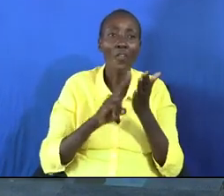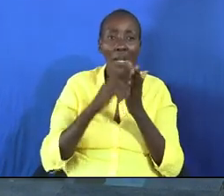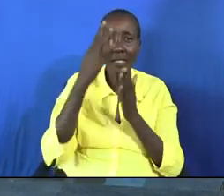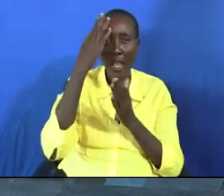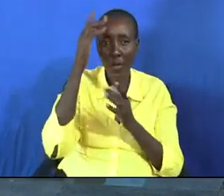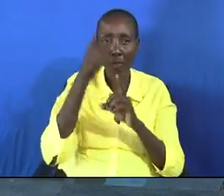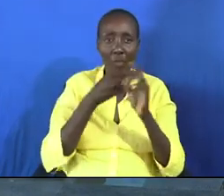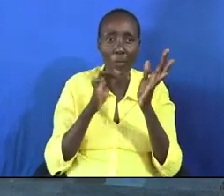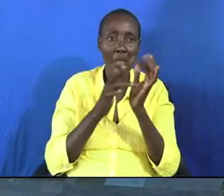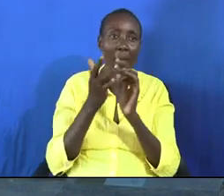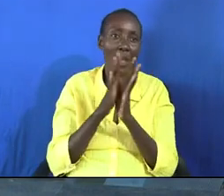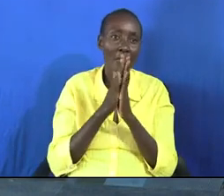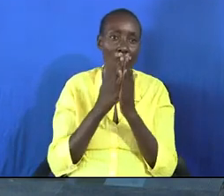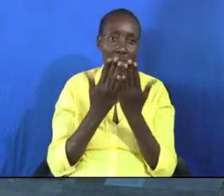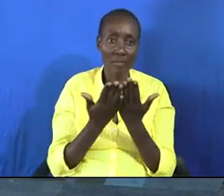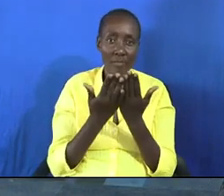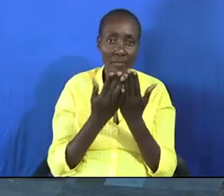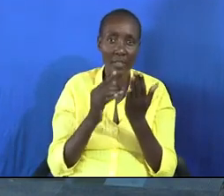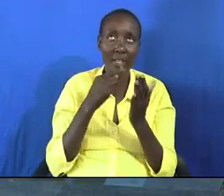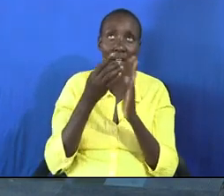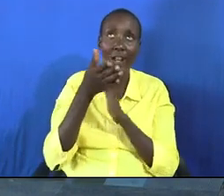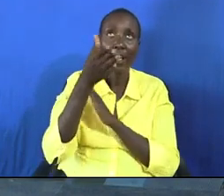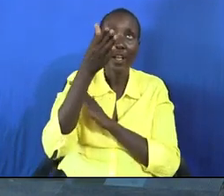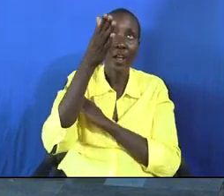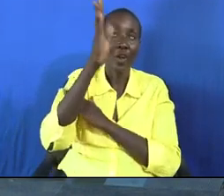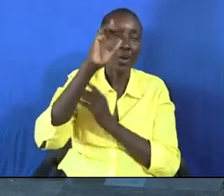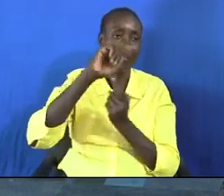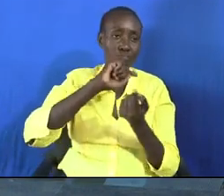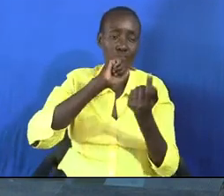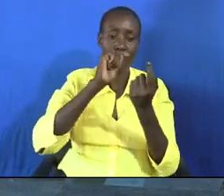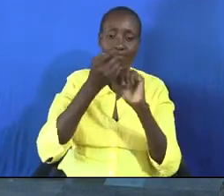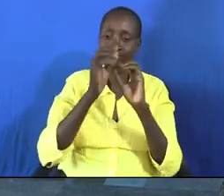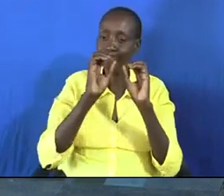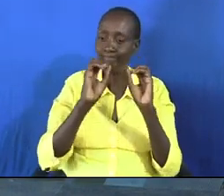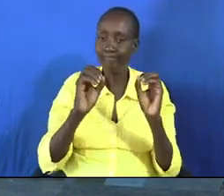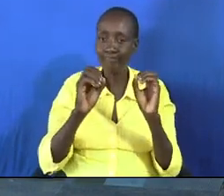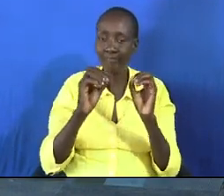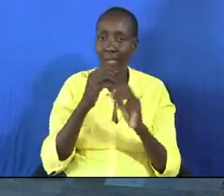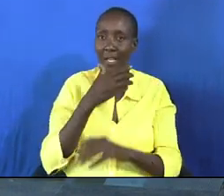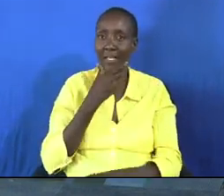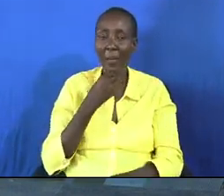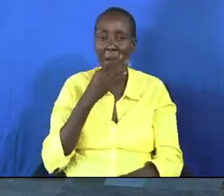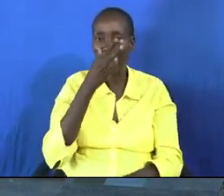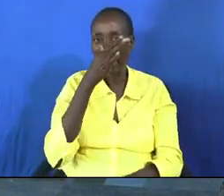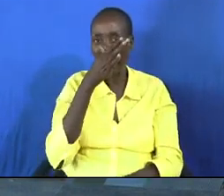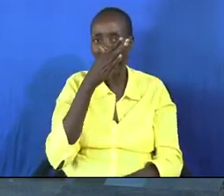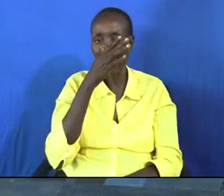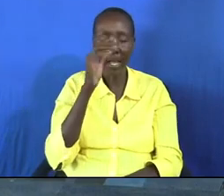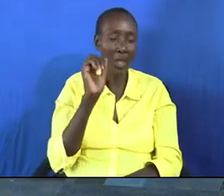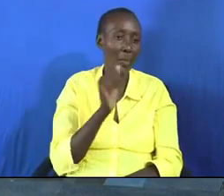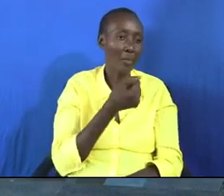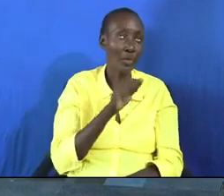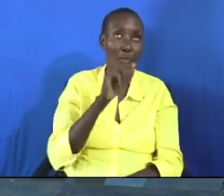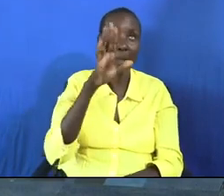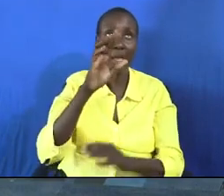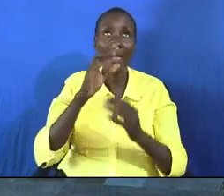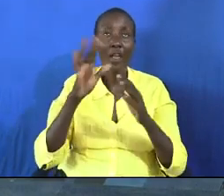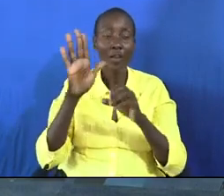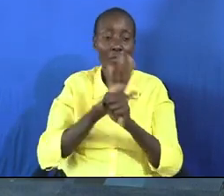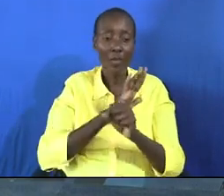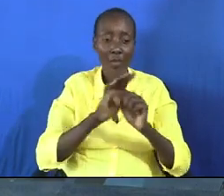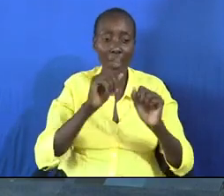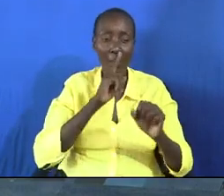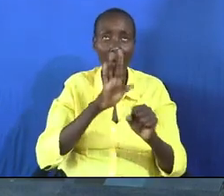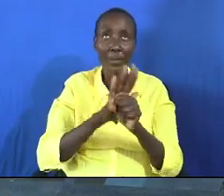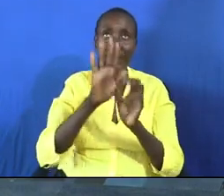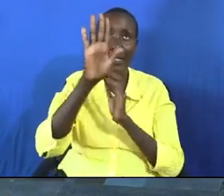from the Bible, it says God does not change. He's not a man that he should lie. He's a covenant God. And when he gives